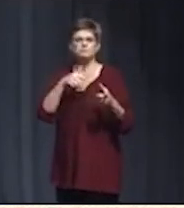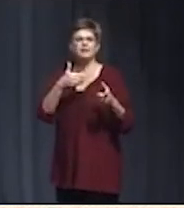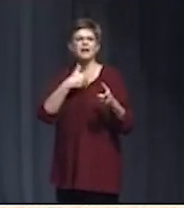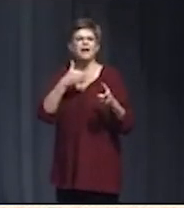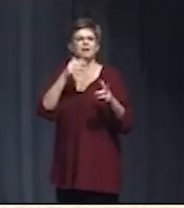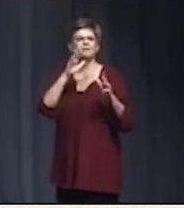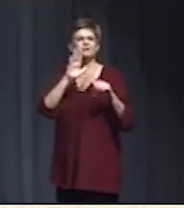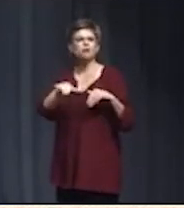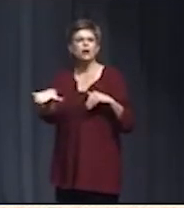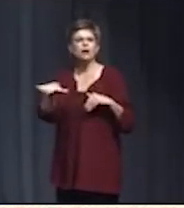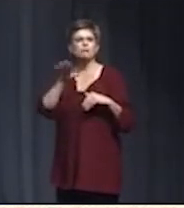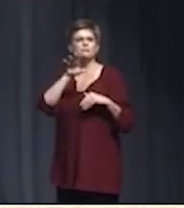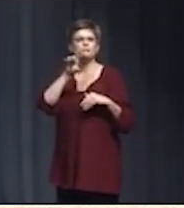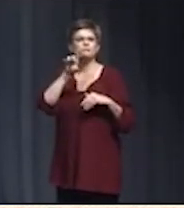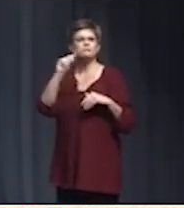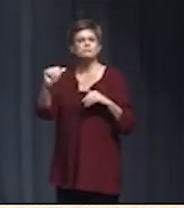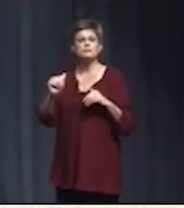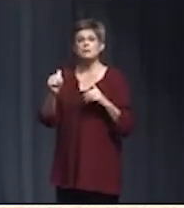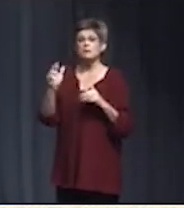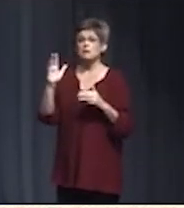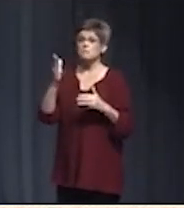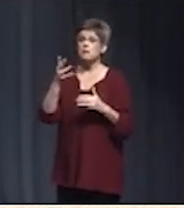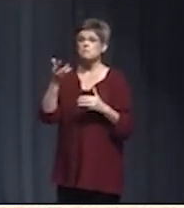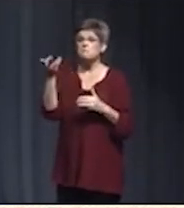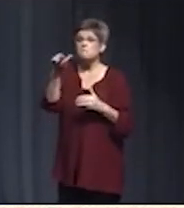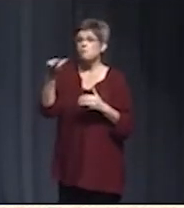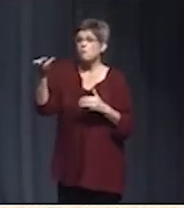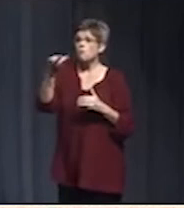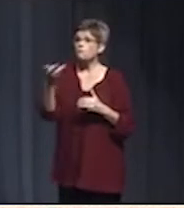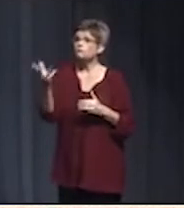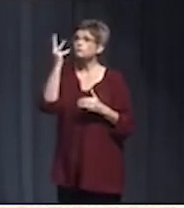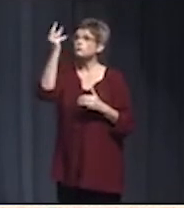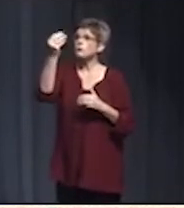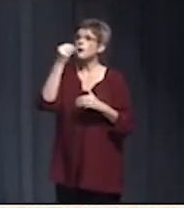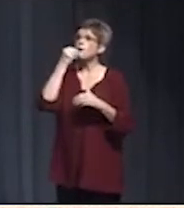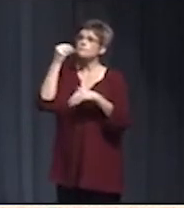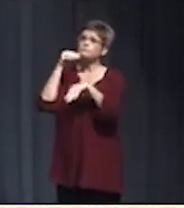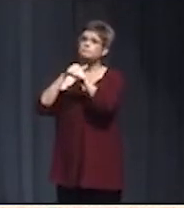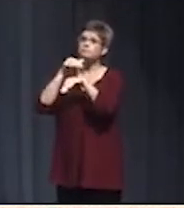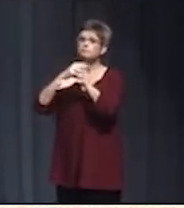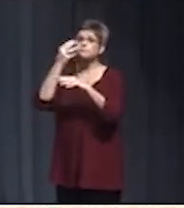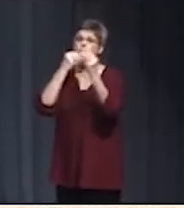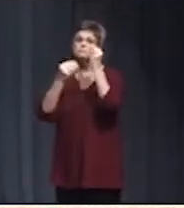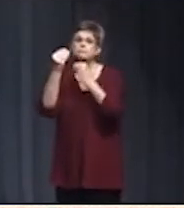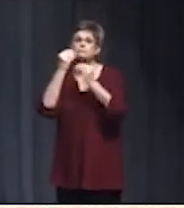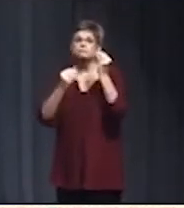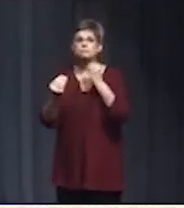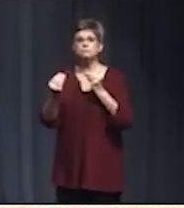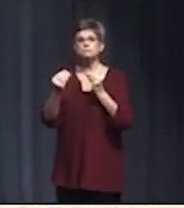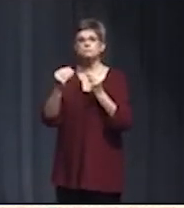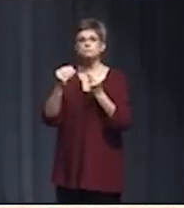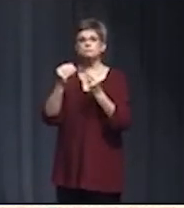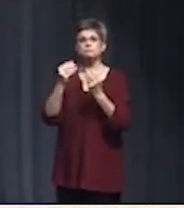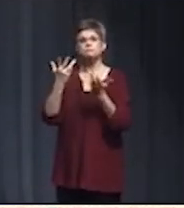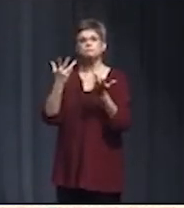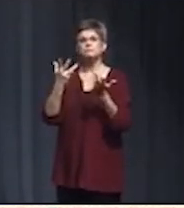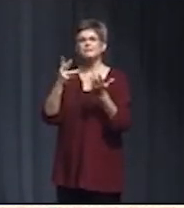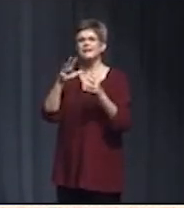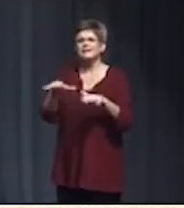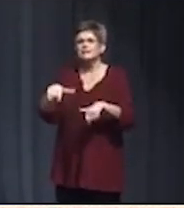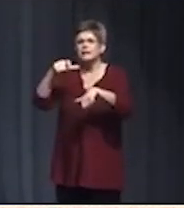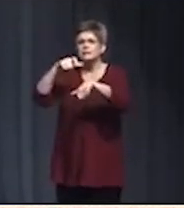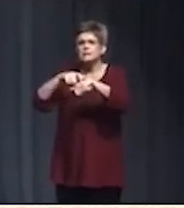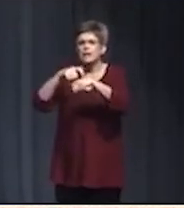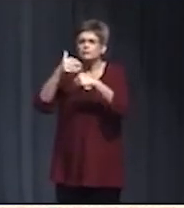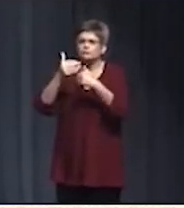Maybe you guys could arrange to go out to dinner, the two couples. It takes time. It's not going to happen overnight. But you got